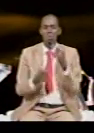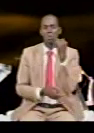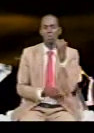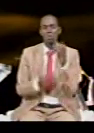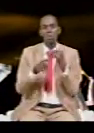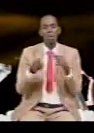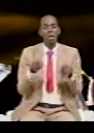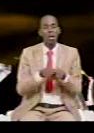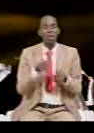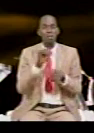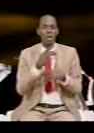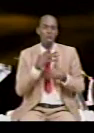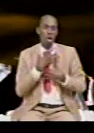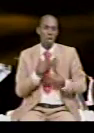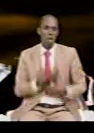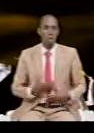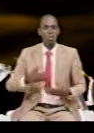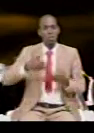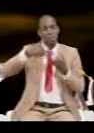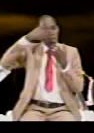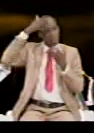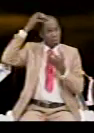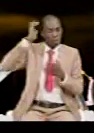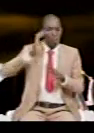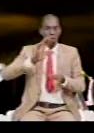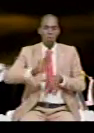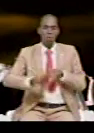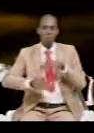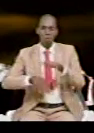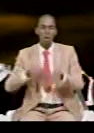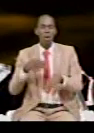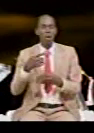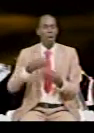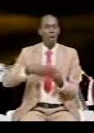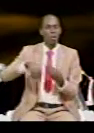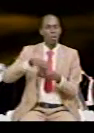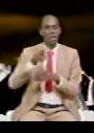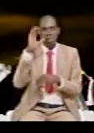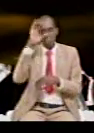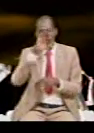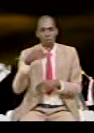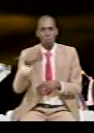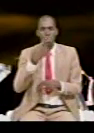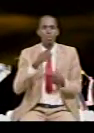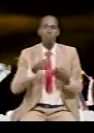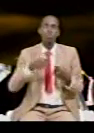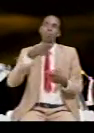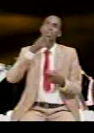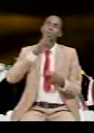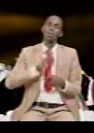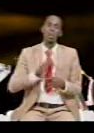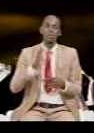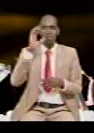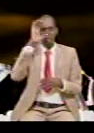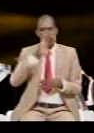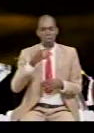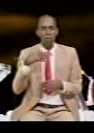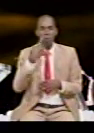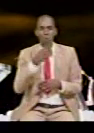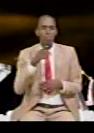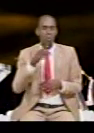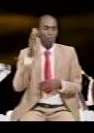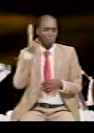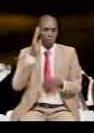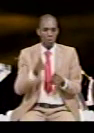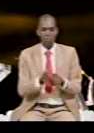roaring lion, walketh about, seeking whom he may devour," seeking whom he will